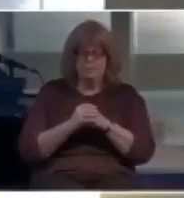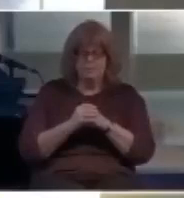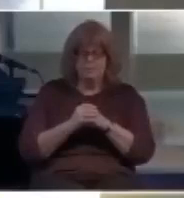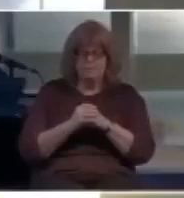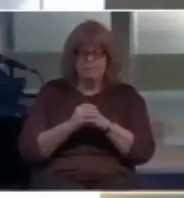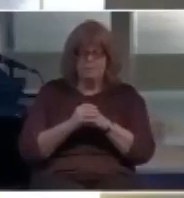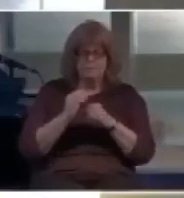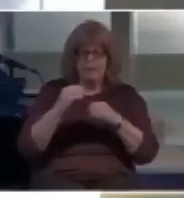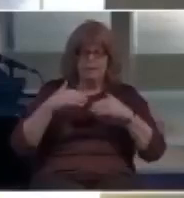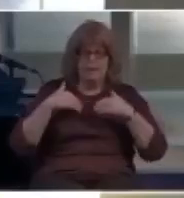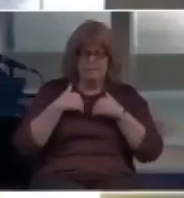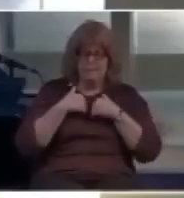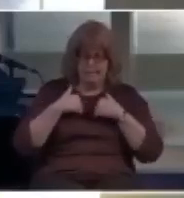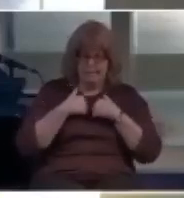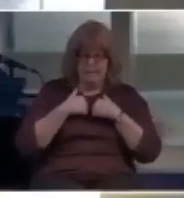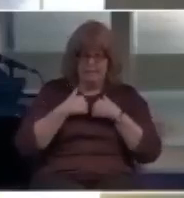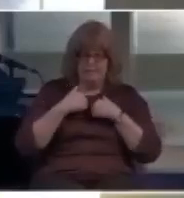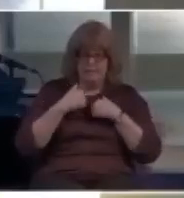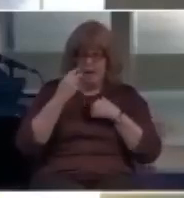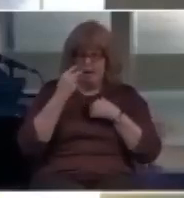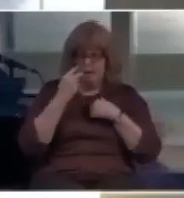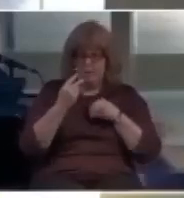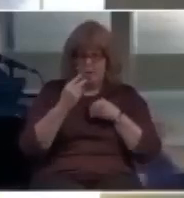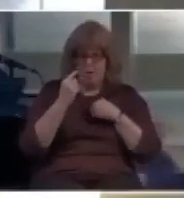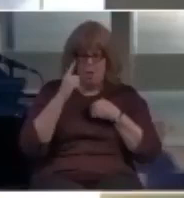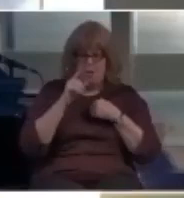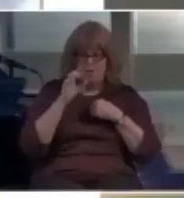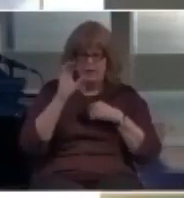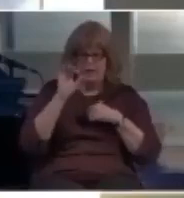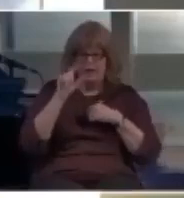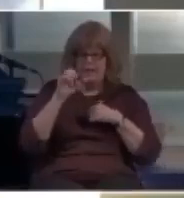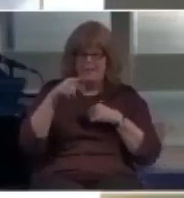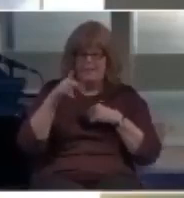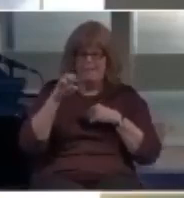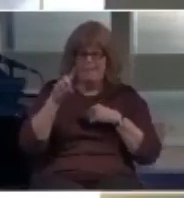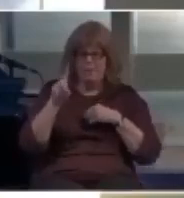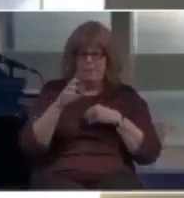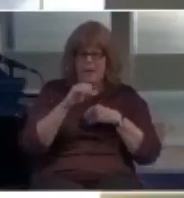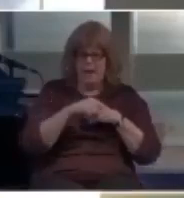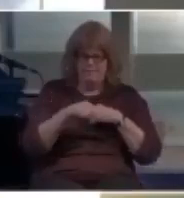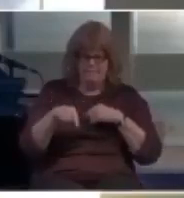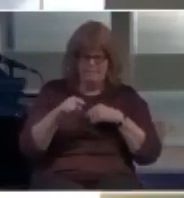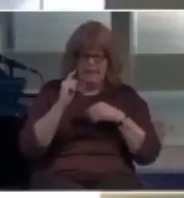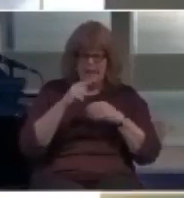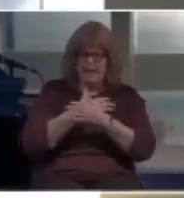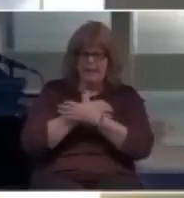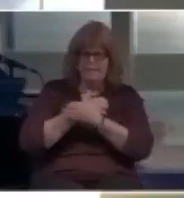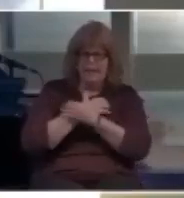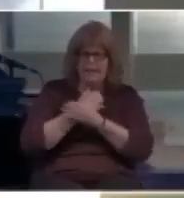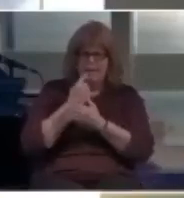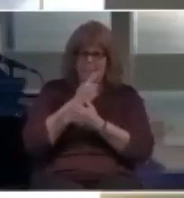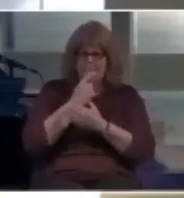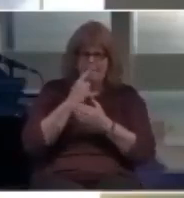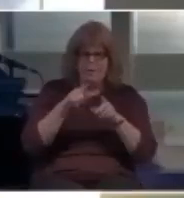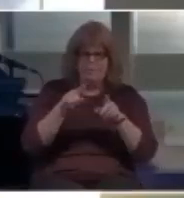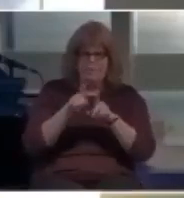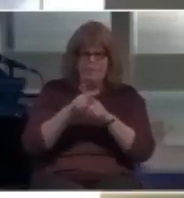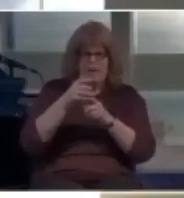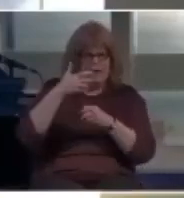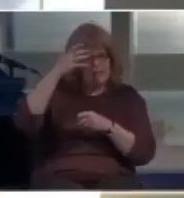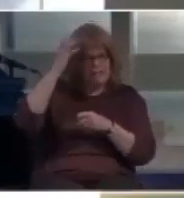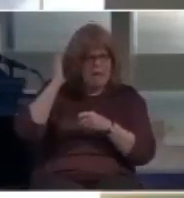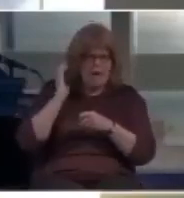"And the beast, which I saw, was like a leopard, and his feet were like those of a bear, and his mouth like the mouth of a